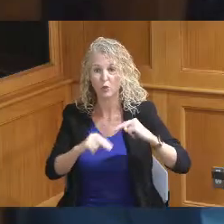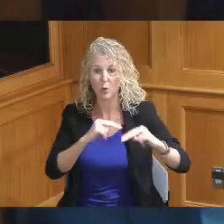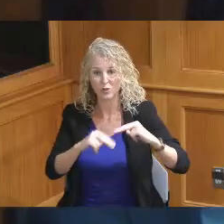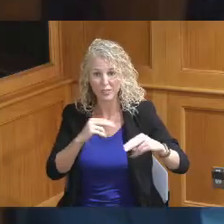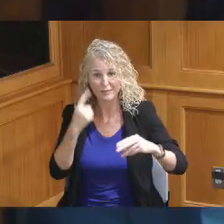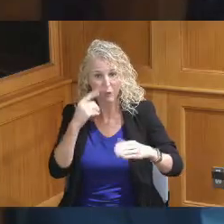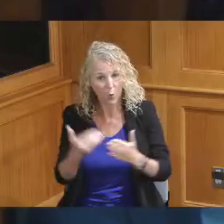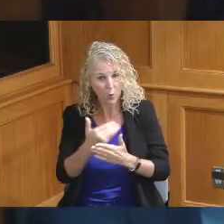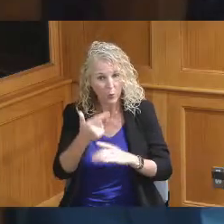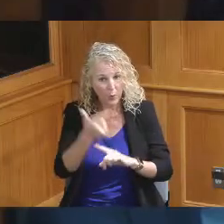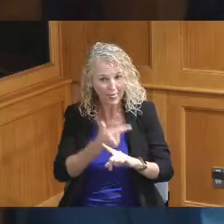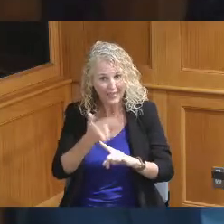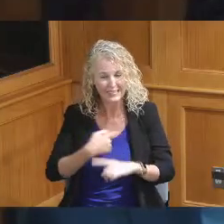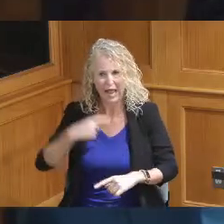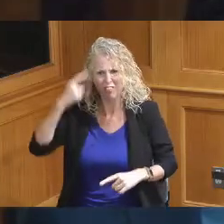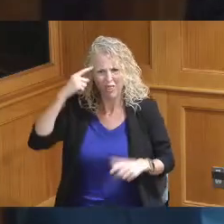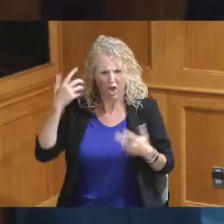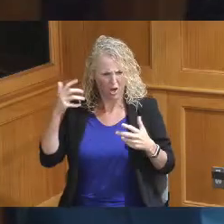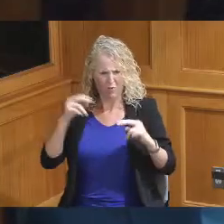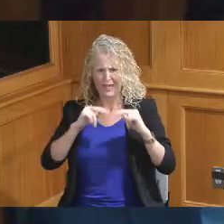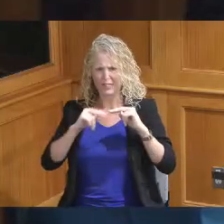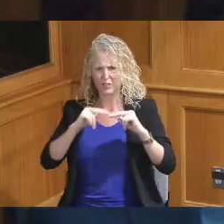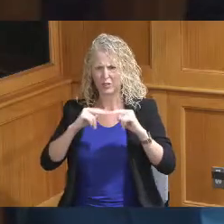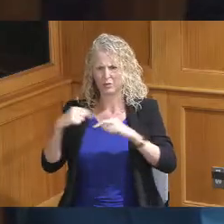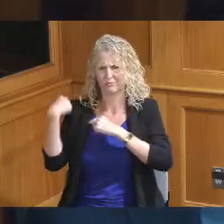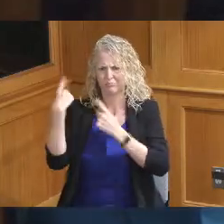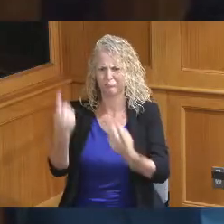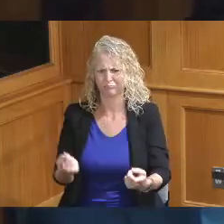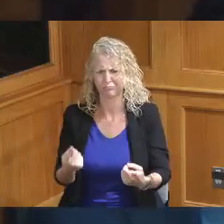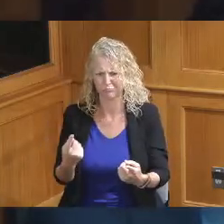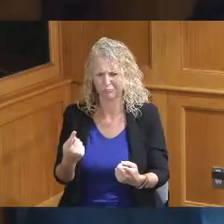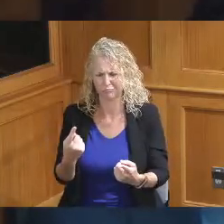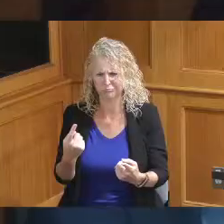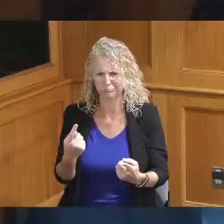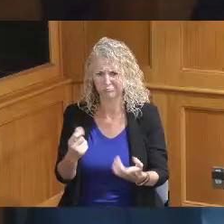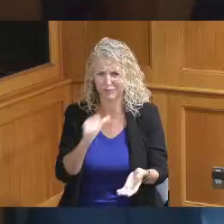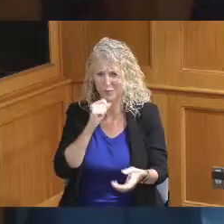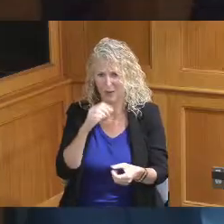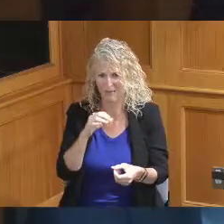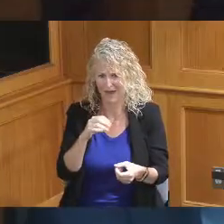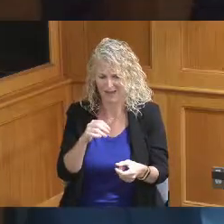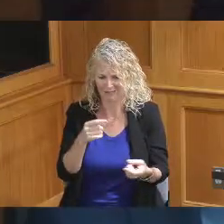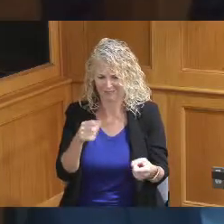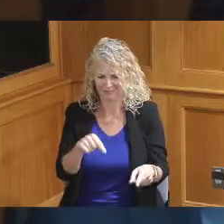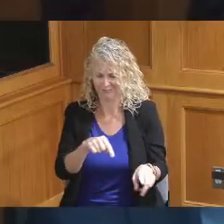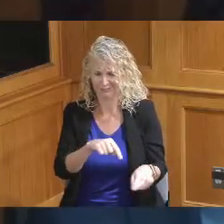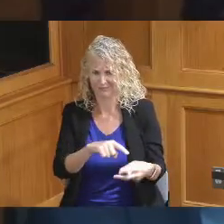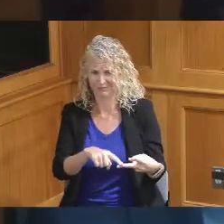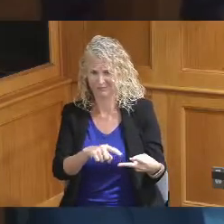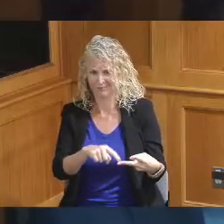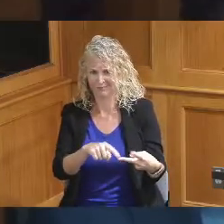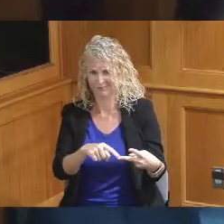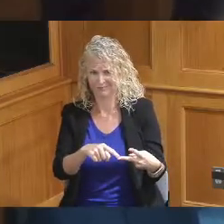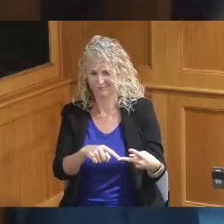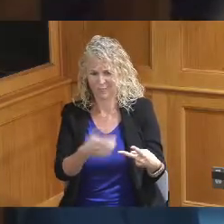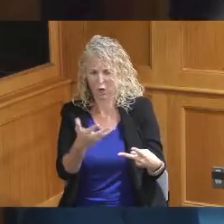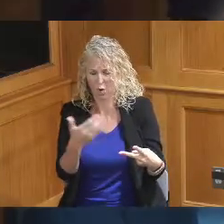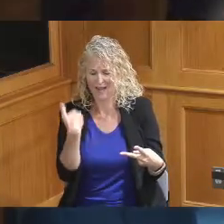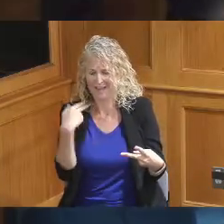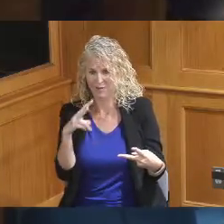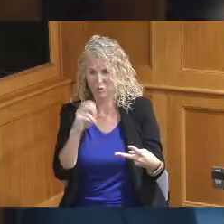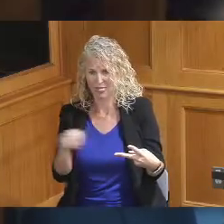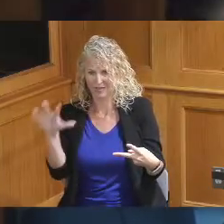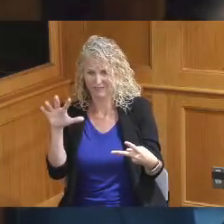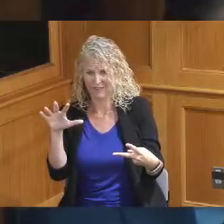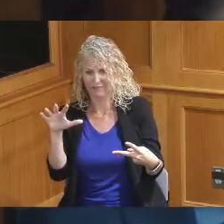of a new lease agreement. I thought we've been negotiating all these years. So I'm not going with this. In this also that was